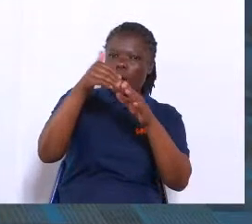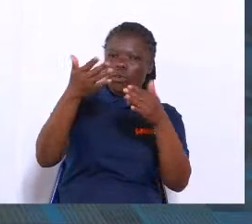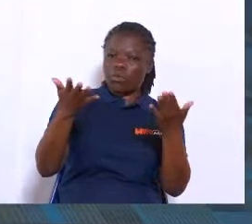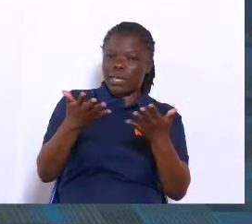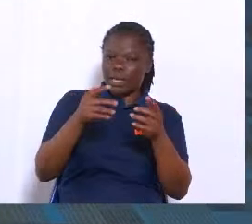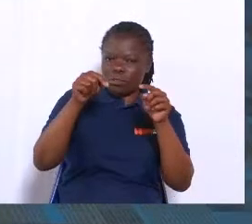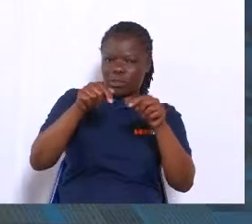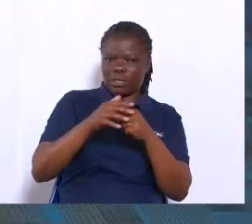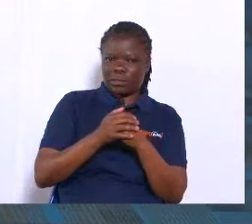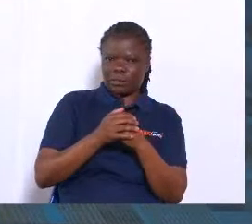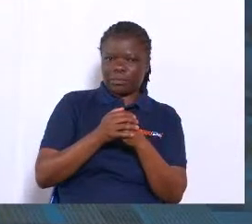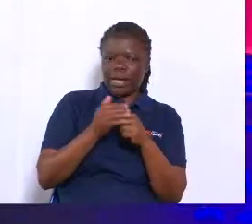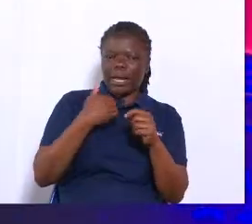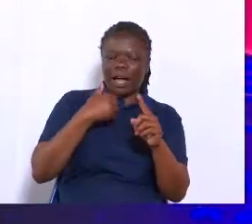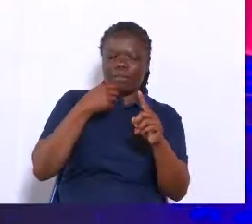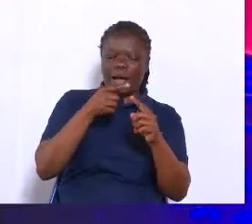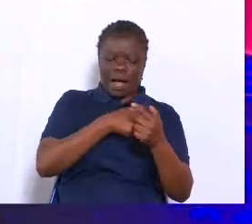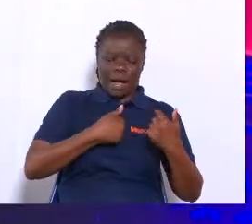and have a heart attack.